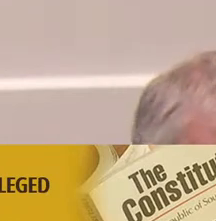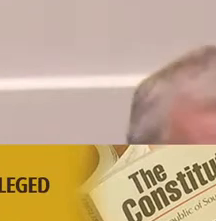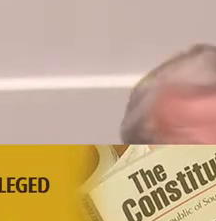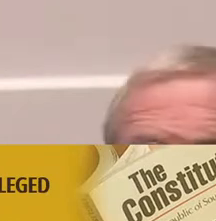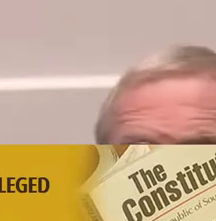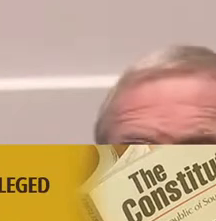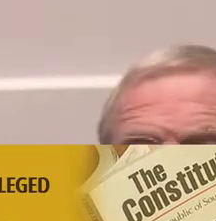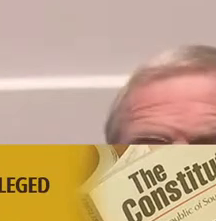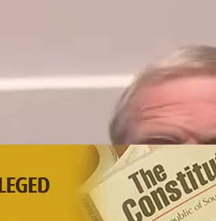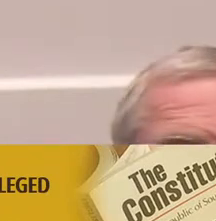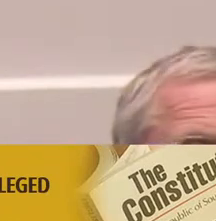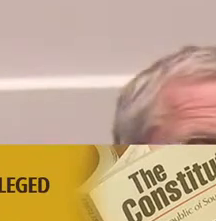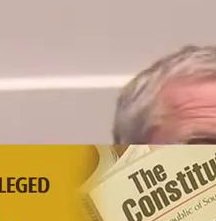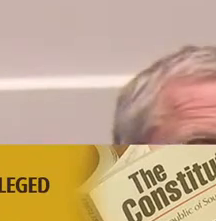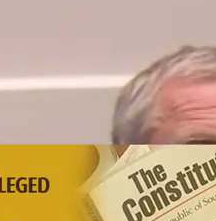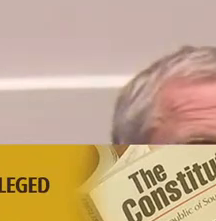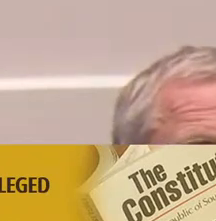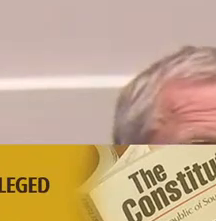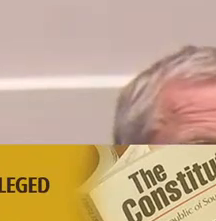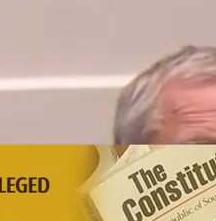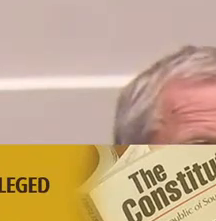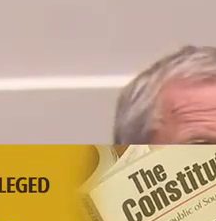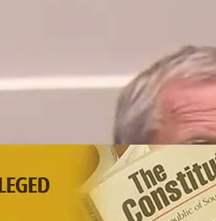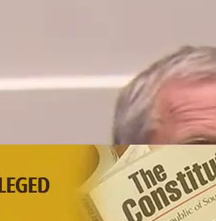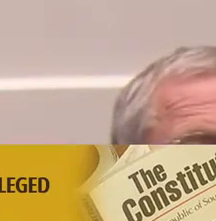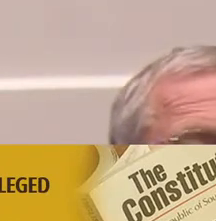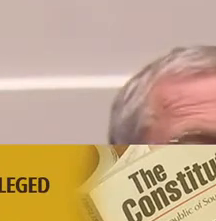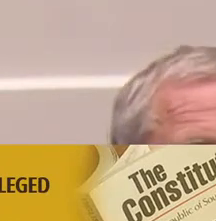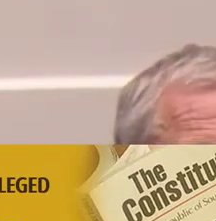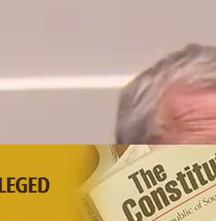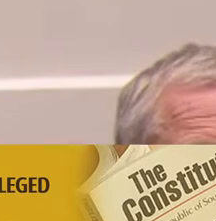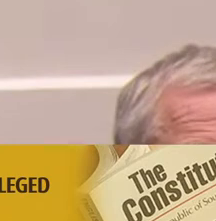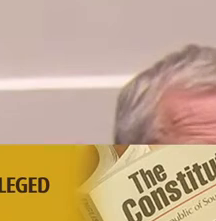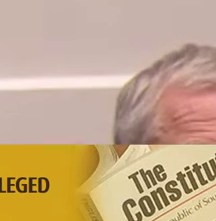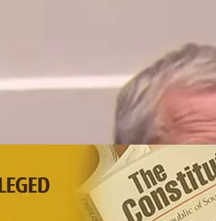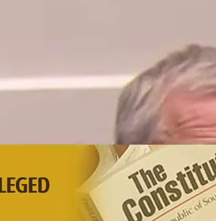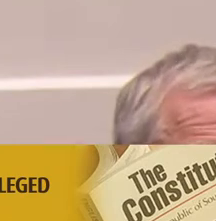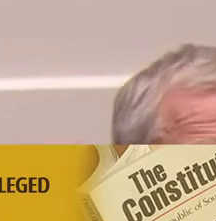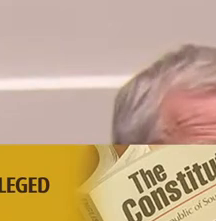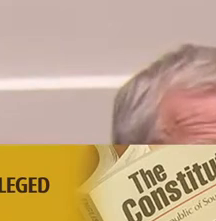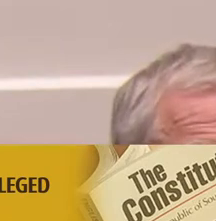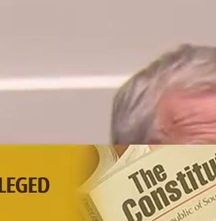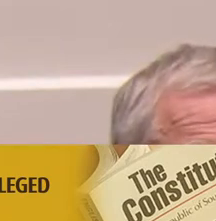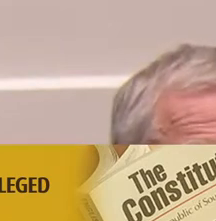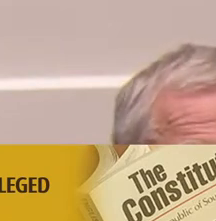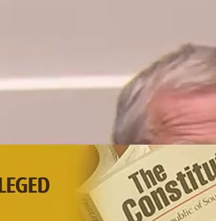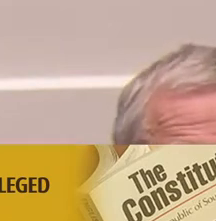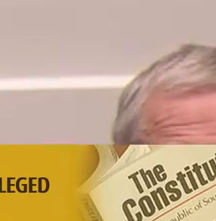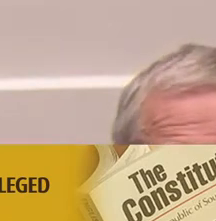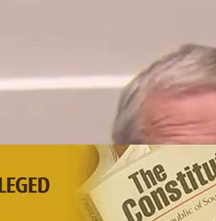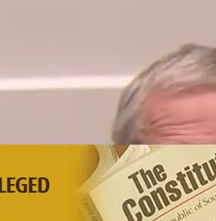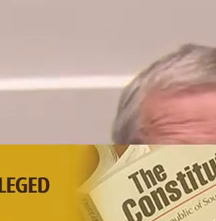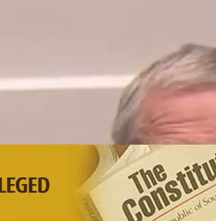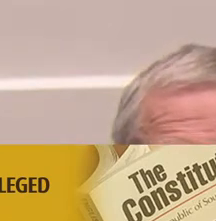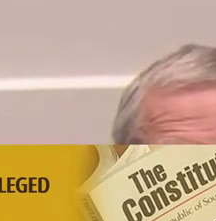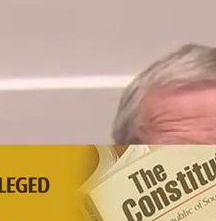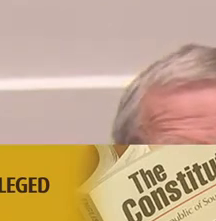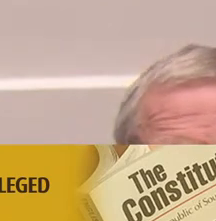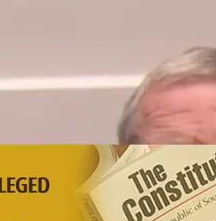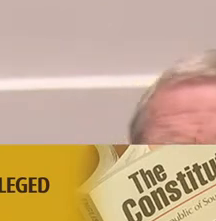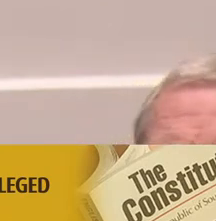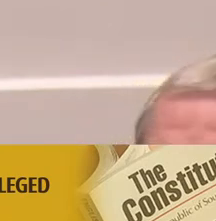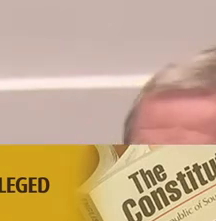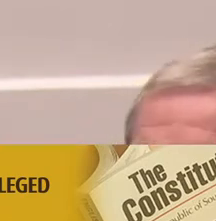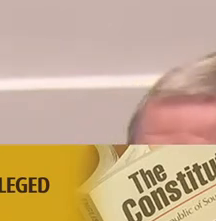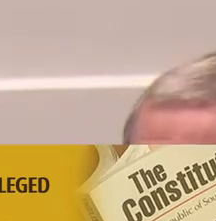that they speak on the podium who can't hear the speaker they they they use